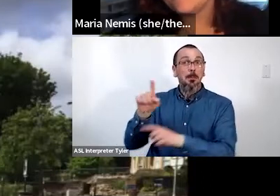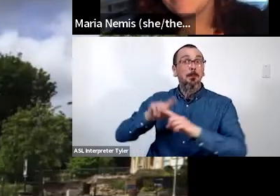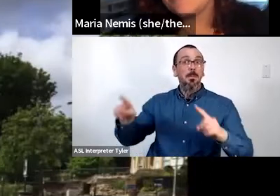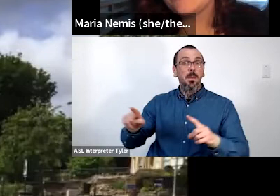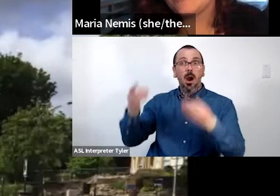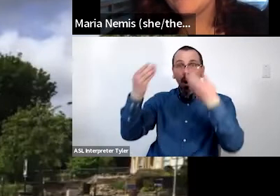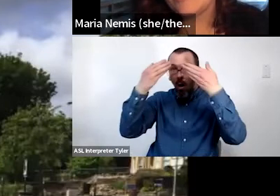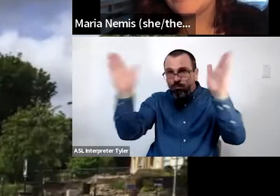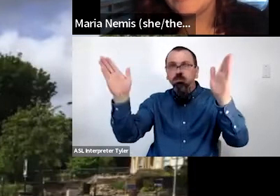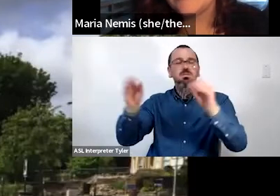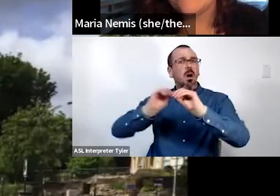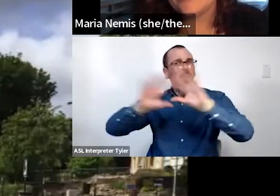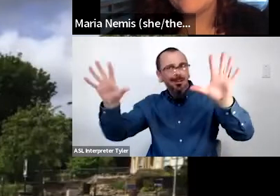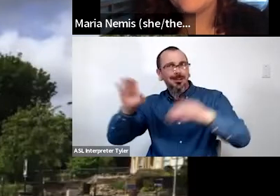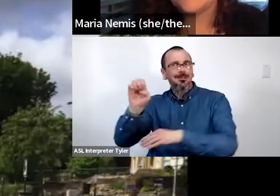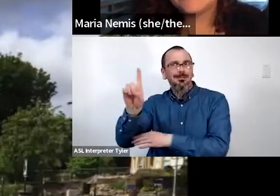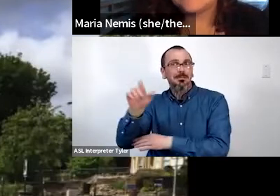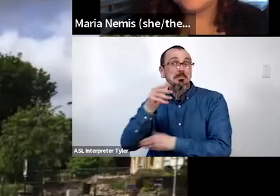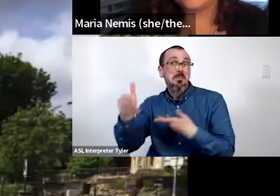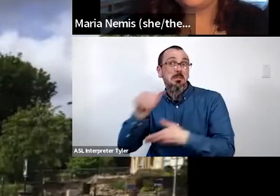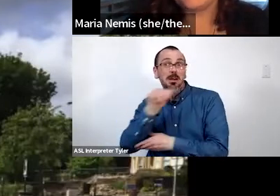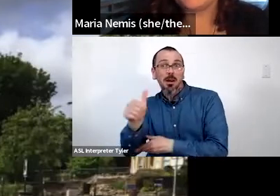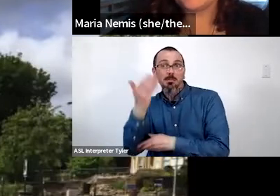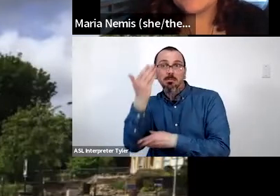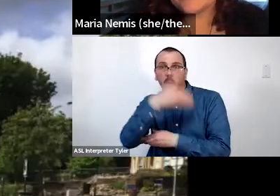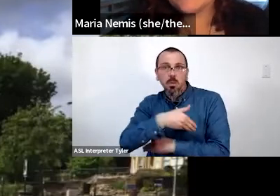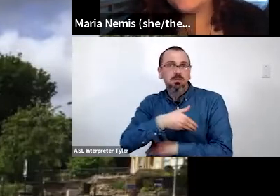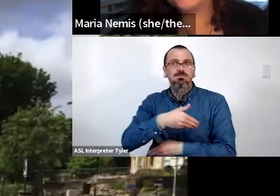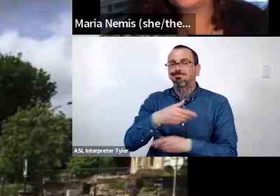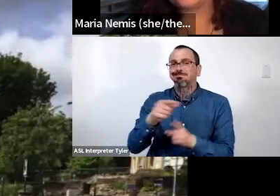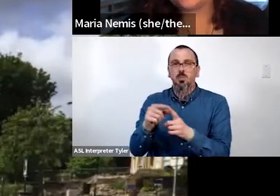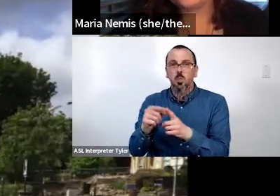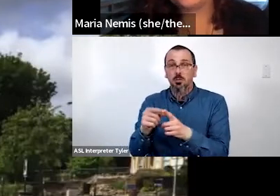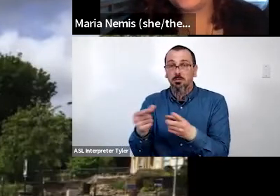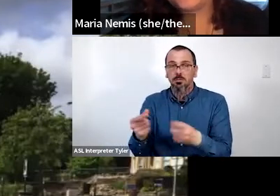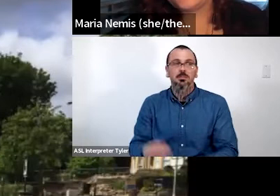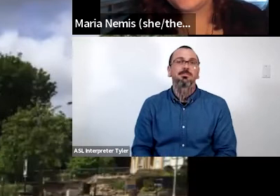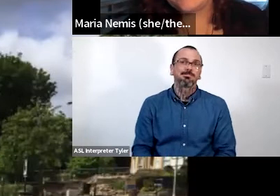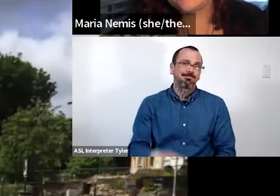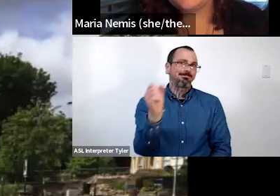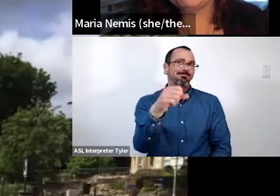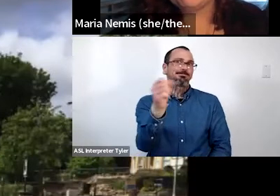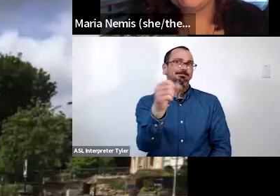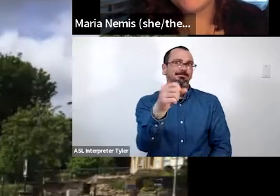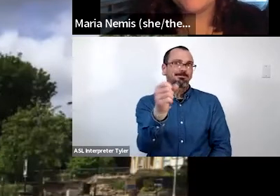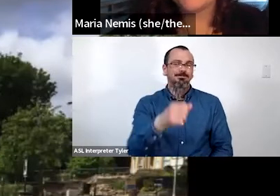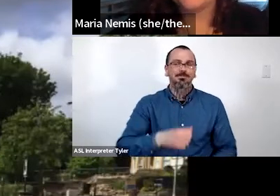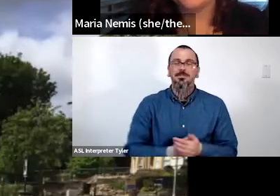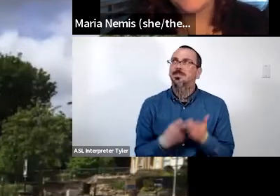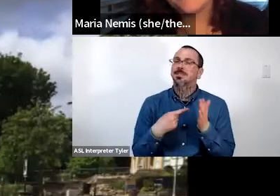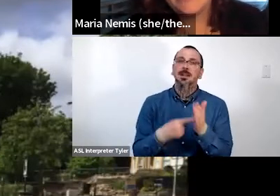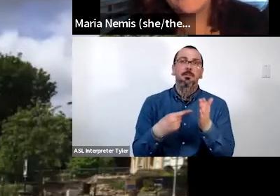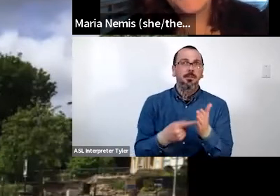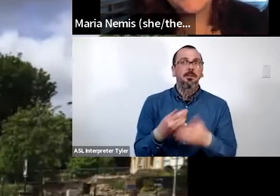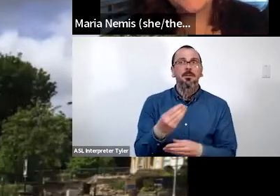I think that a lot of questions around people's attitudes around food, impact